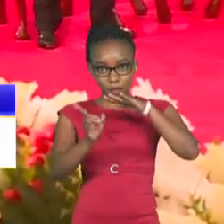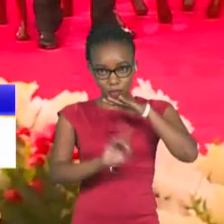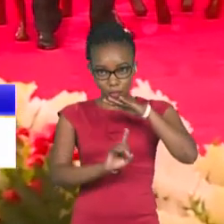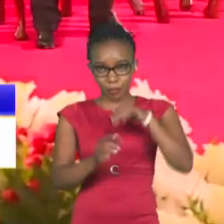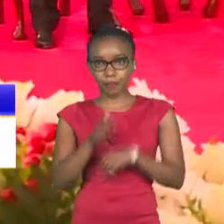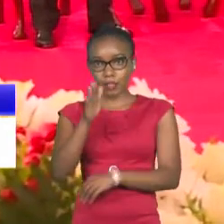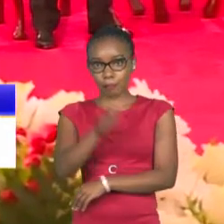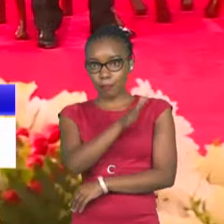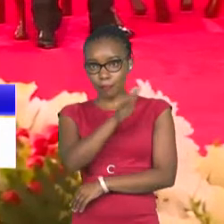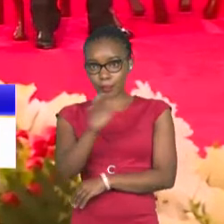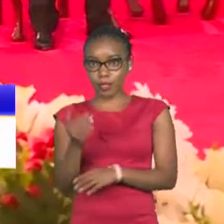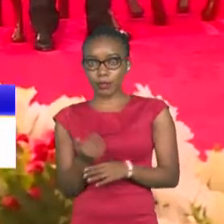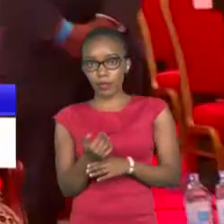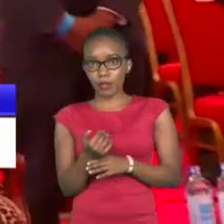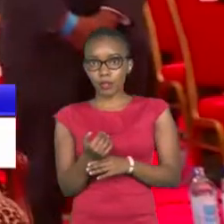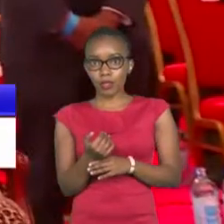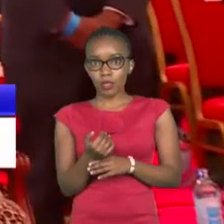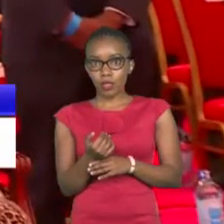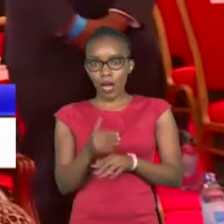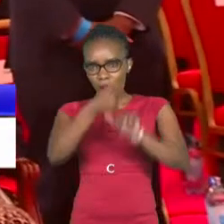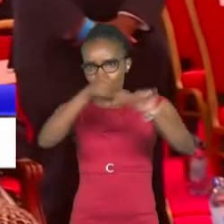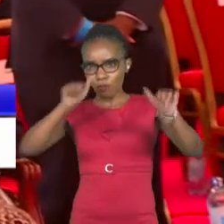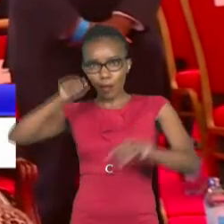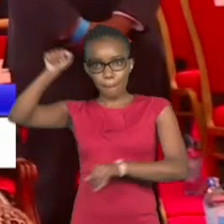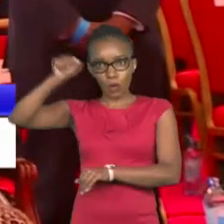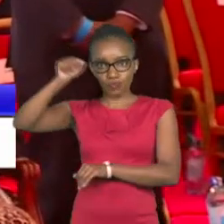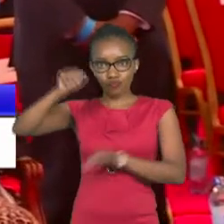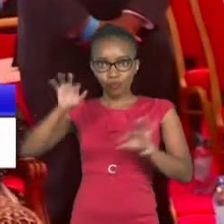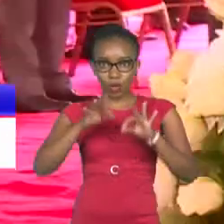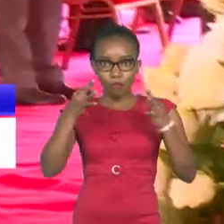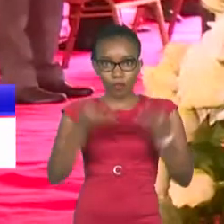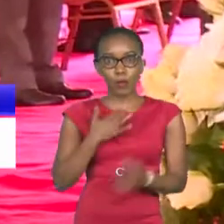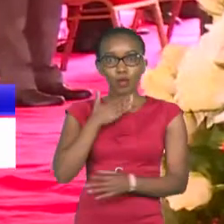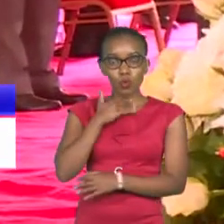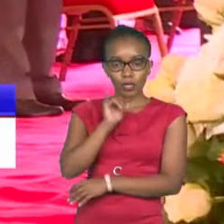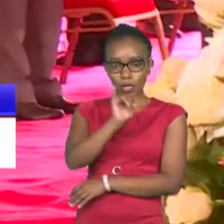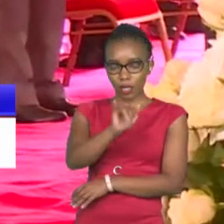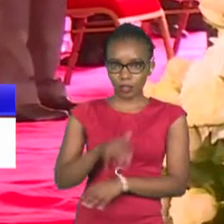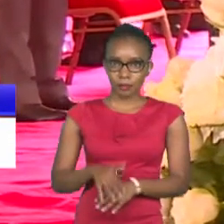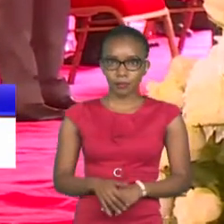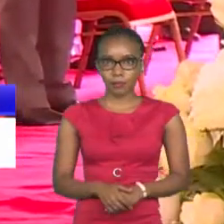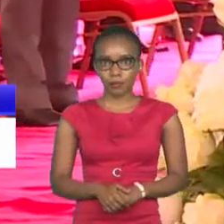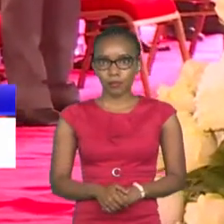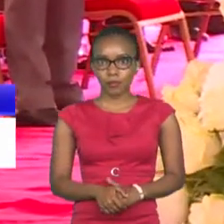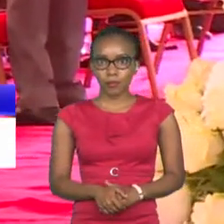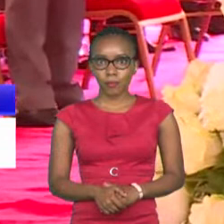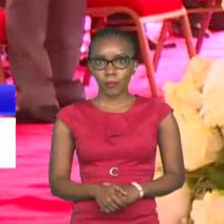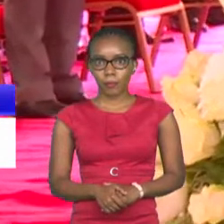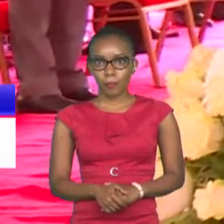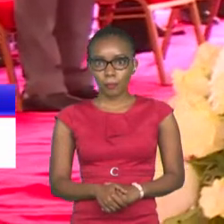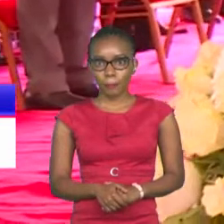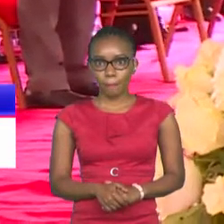at the funeral, however, kept off politics as wished by the family. Daniel Kariuki for Switch TV.